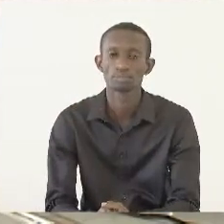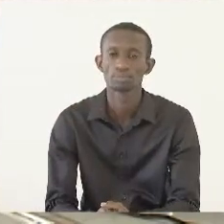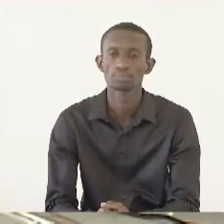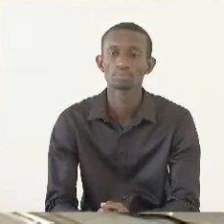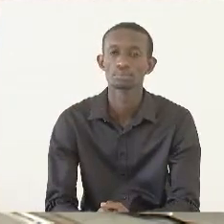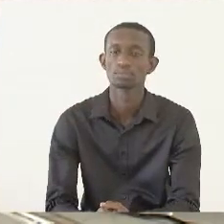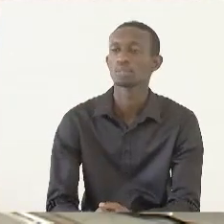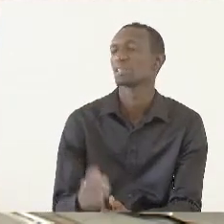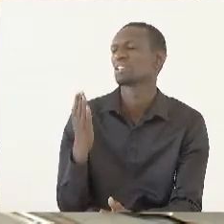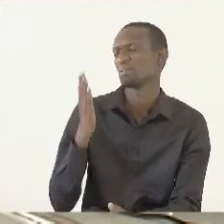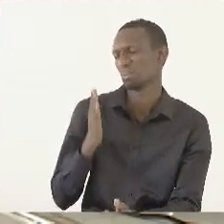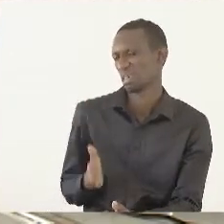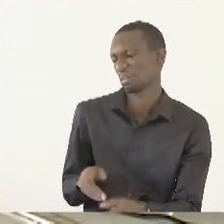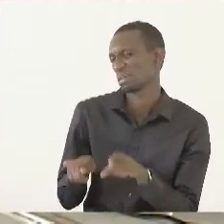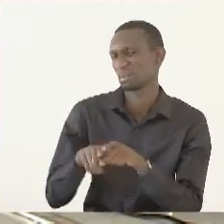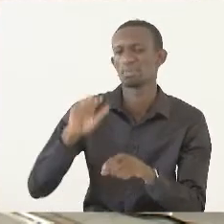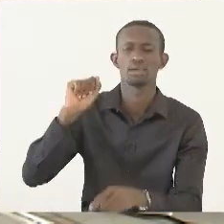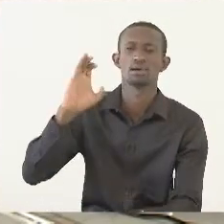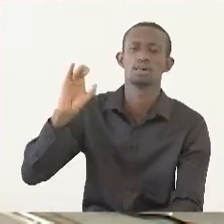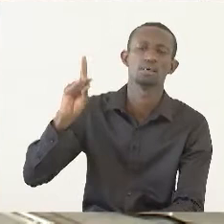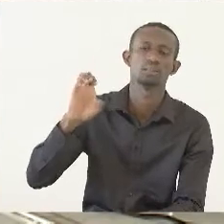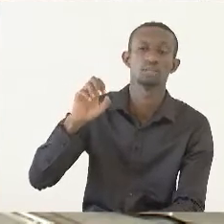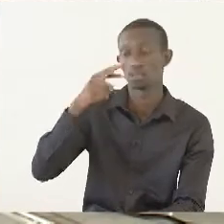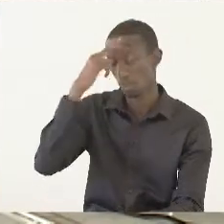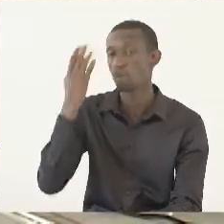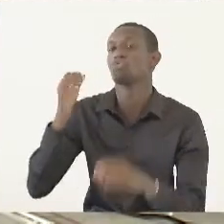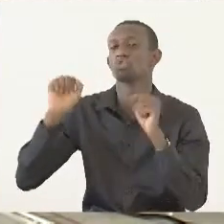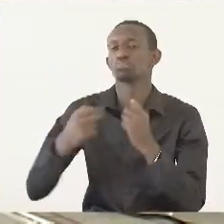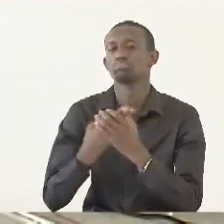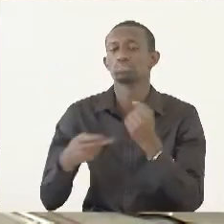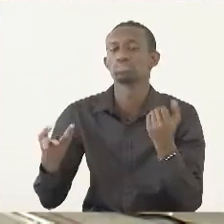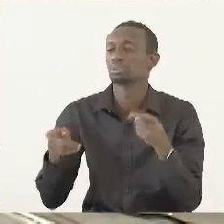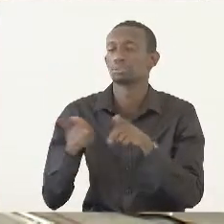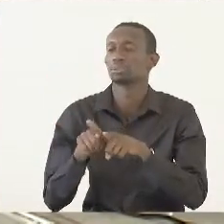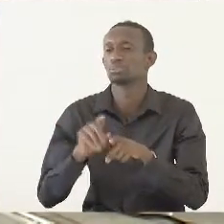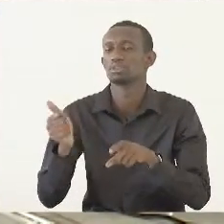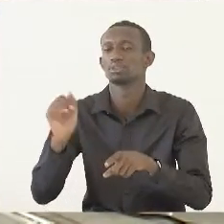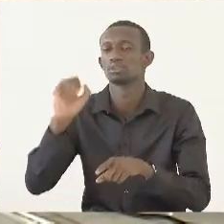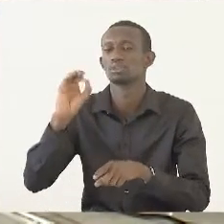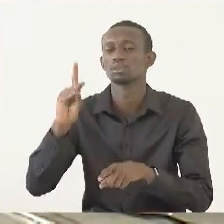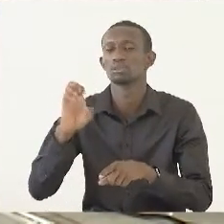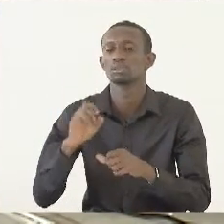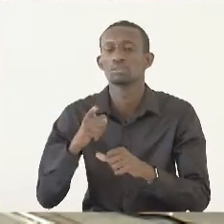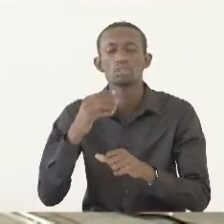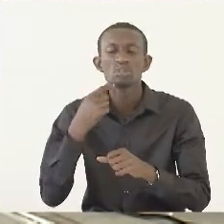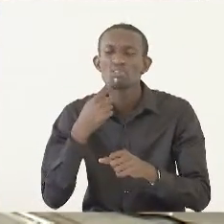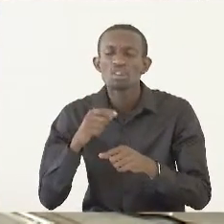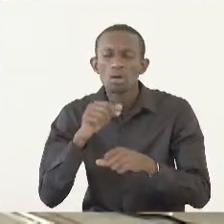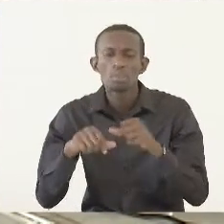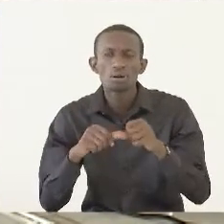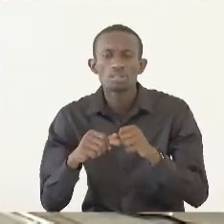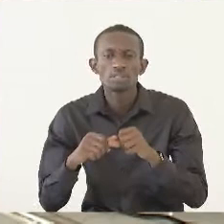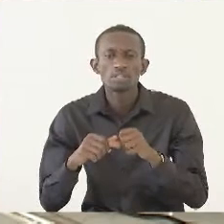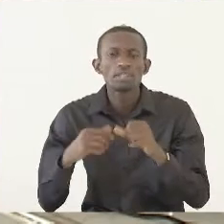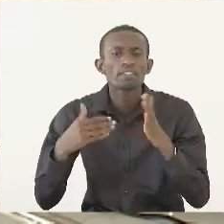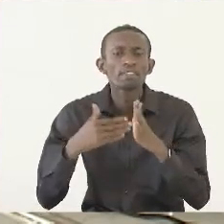this behaves as an acid because it can be able to eliminate like other weak organic acids. But we are talking about the effect of the